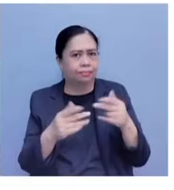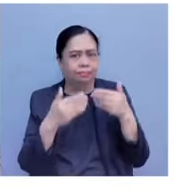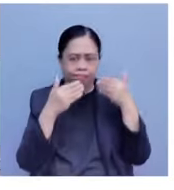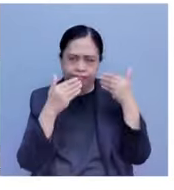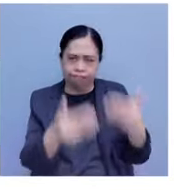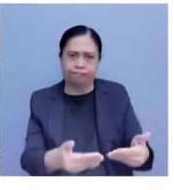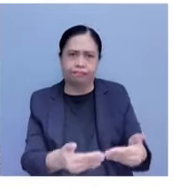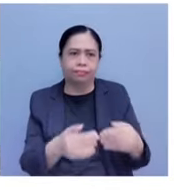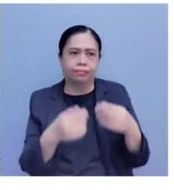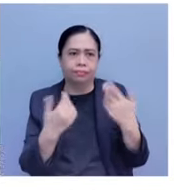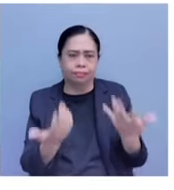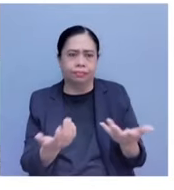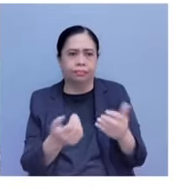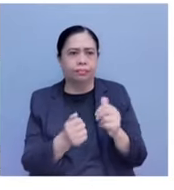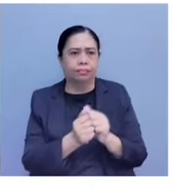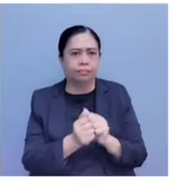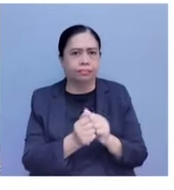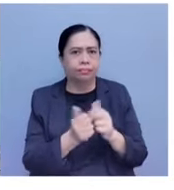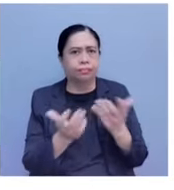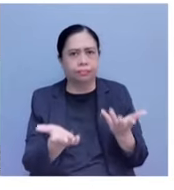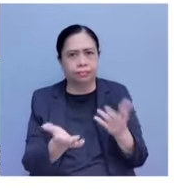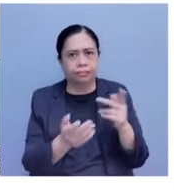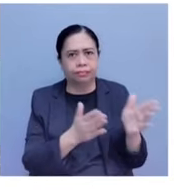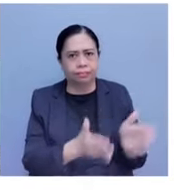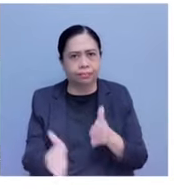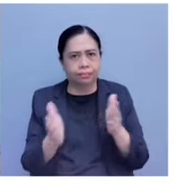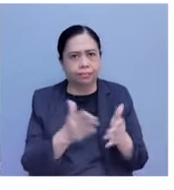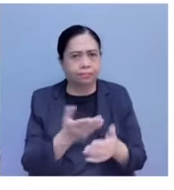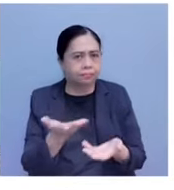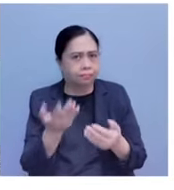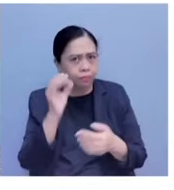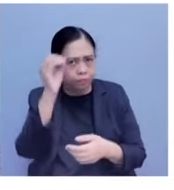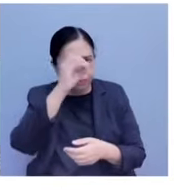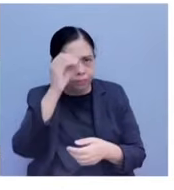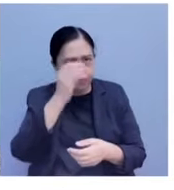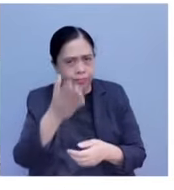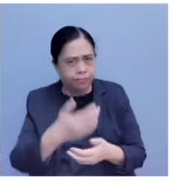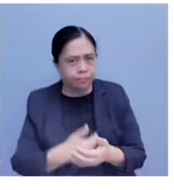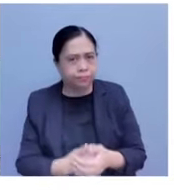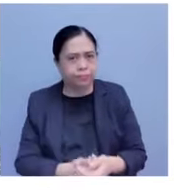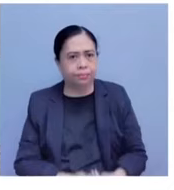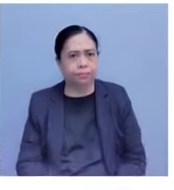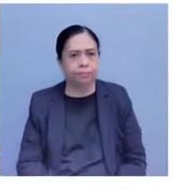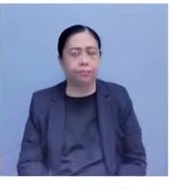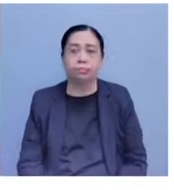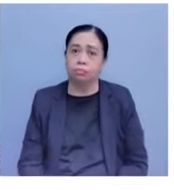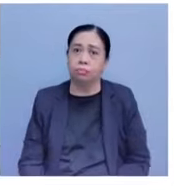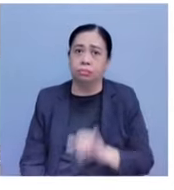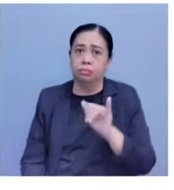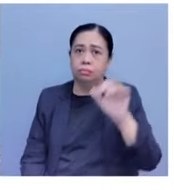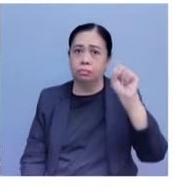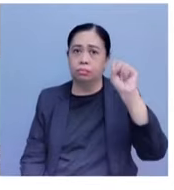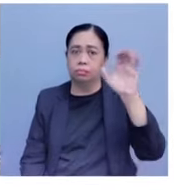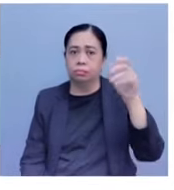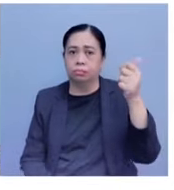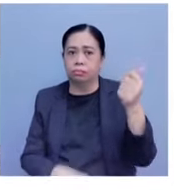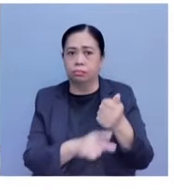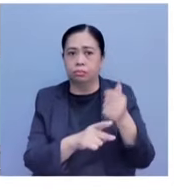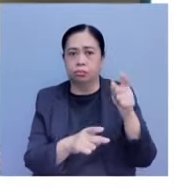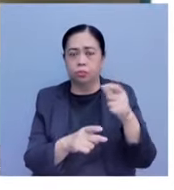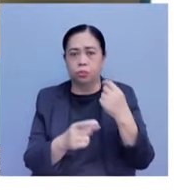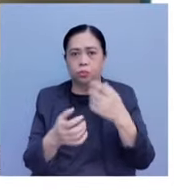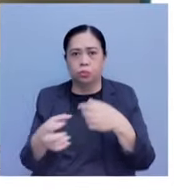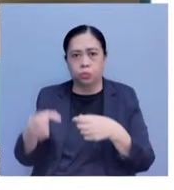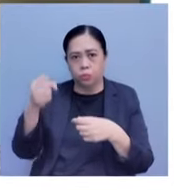go ahead with their plans. Your thoughts on that, Attorney Colmenares? We asked the Supreme Court, Carmina, to